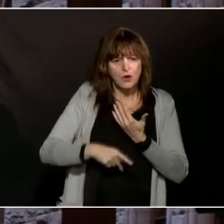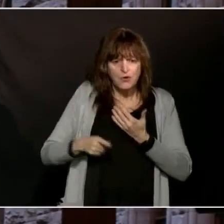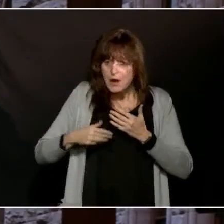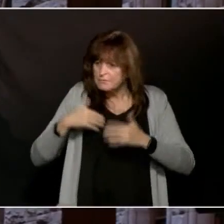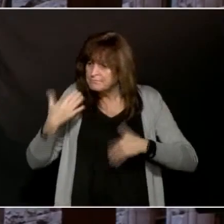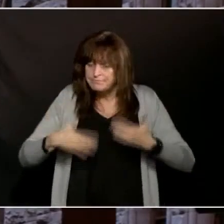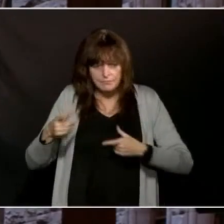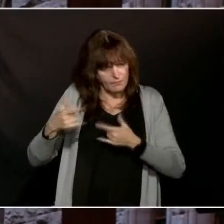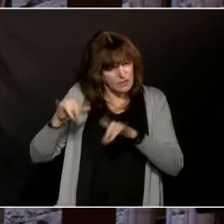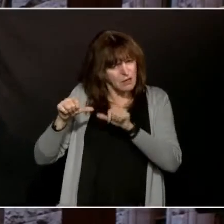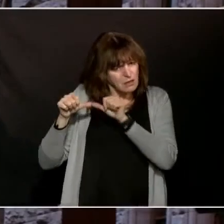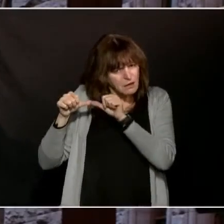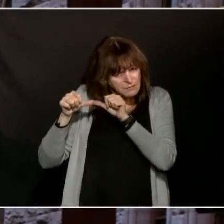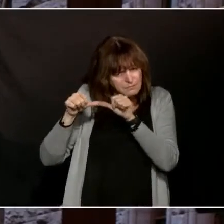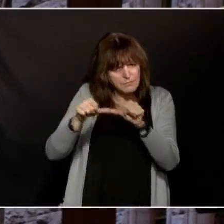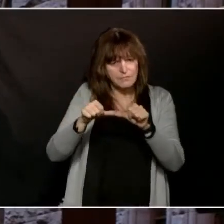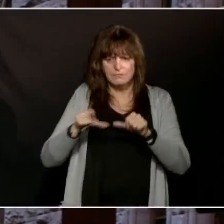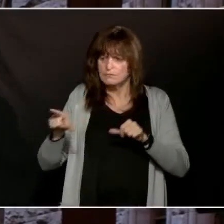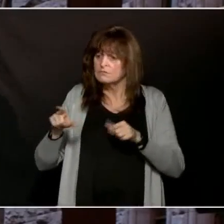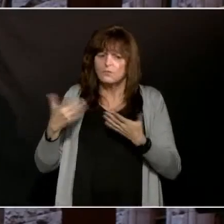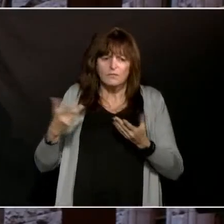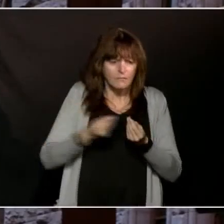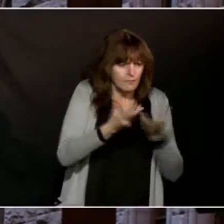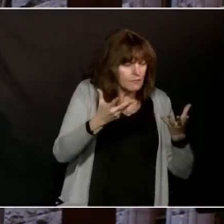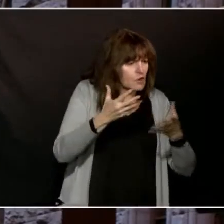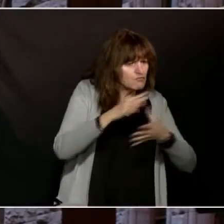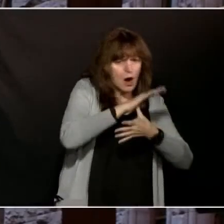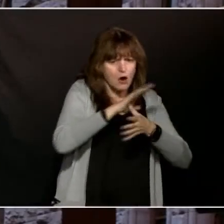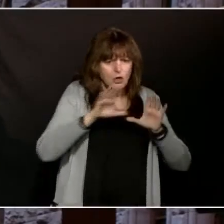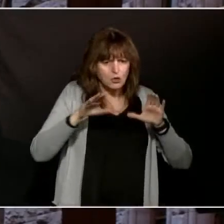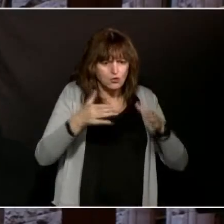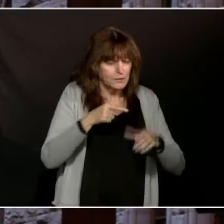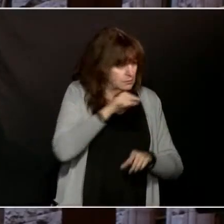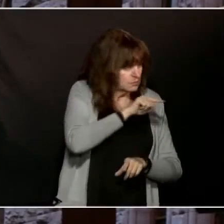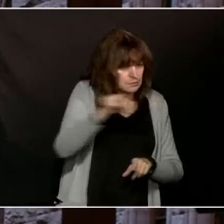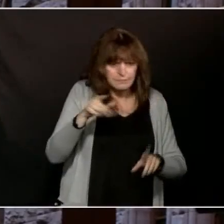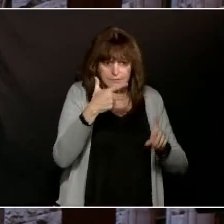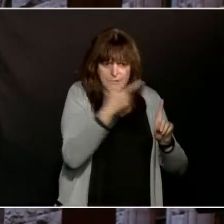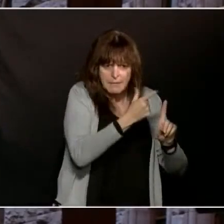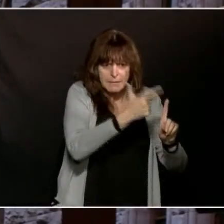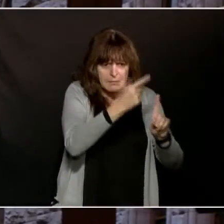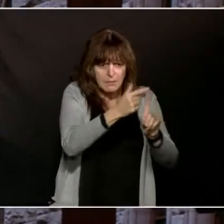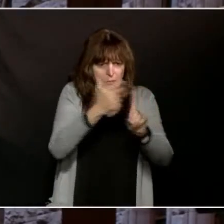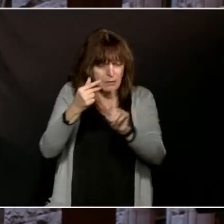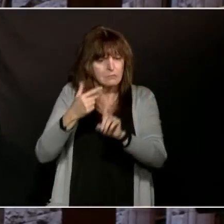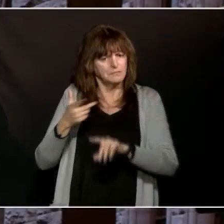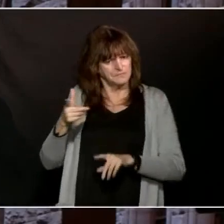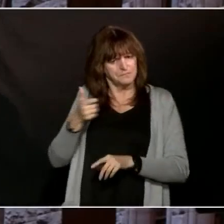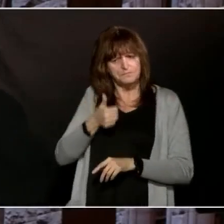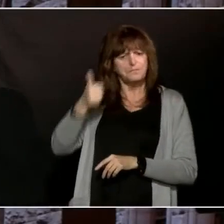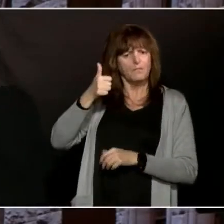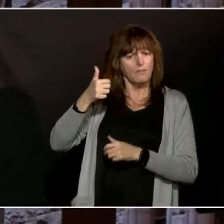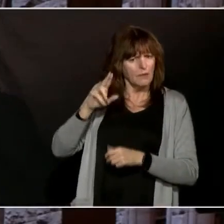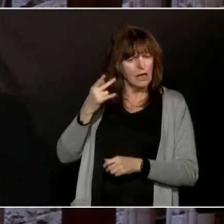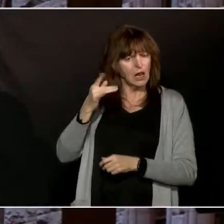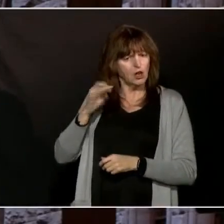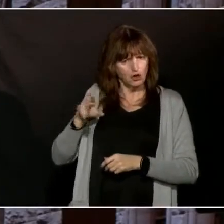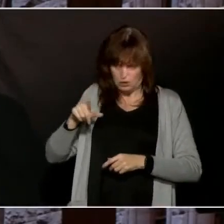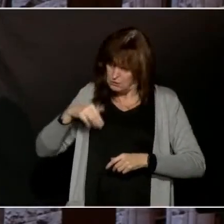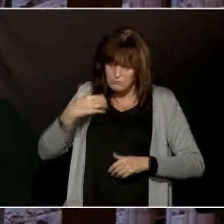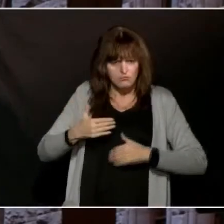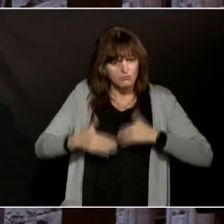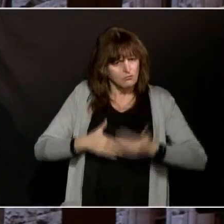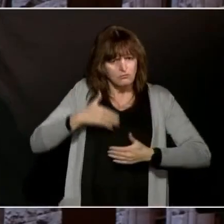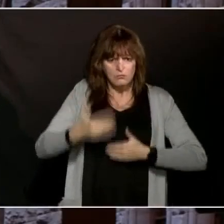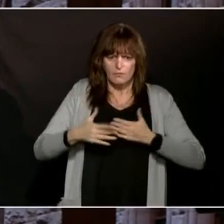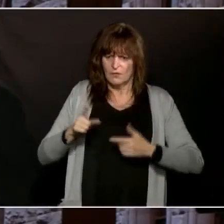high priorities, and they'll be ready to, as the general would say, march ahead and in big strides. I'll try and use the military terms. Apologies